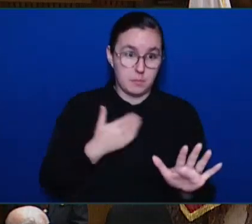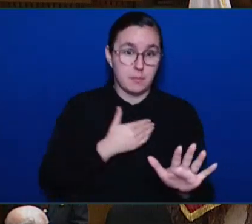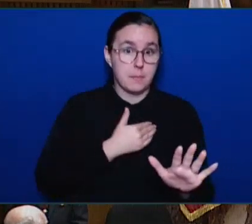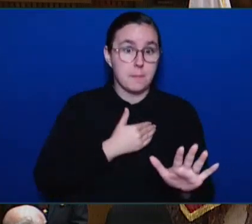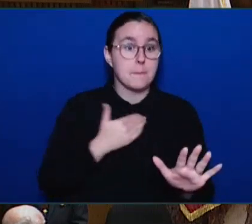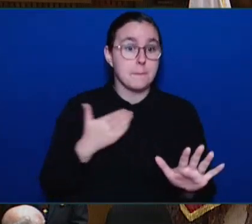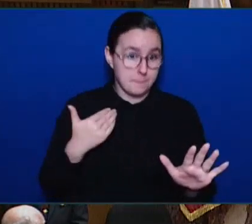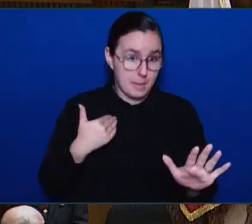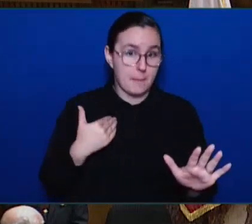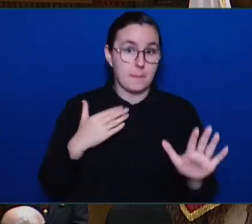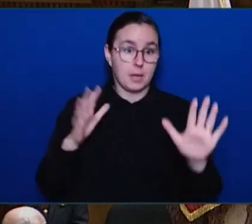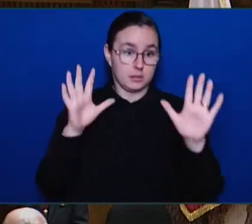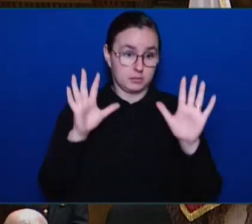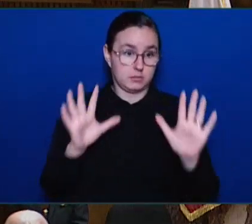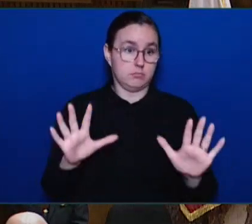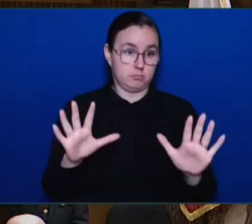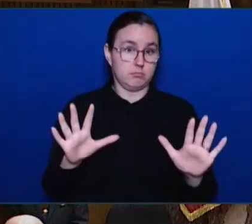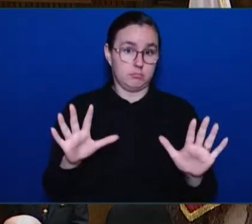Enough.